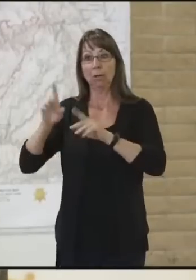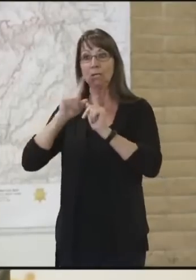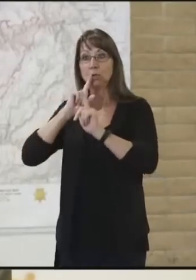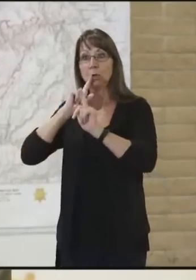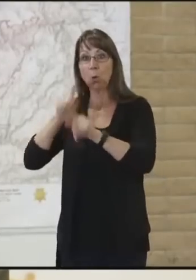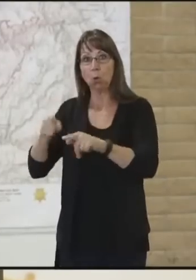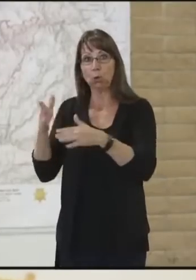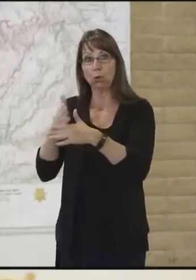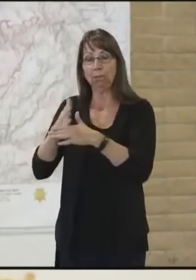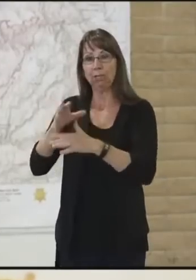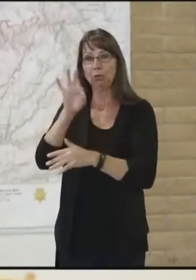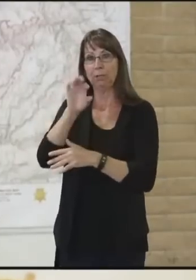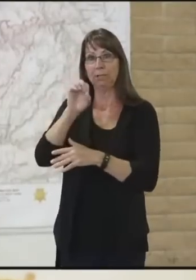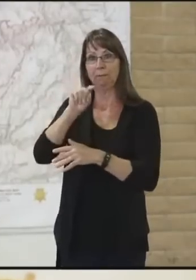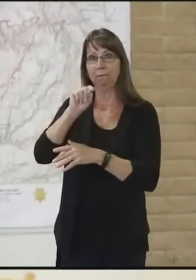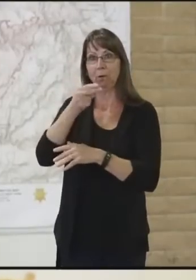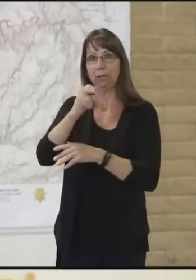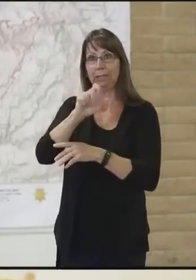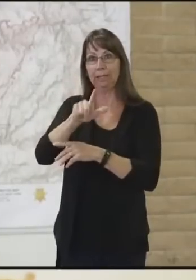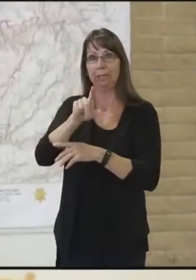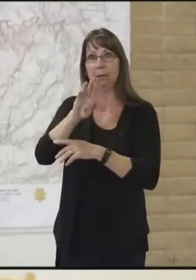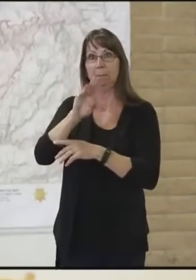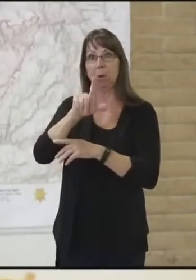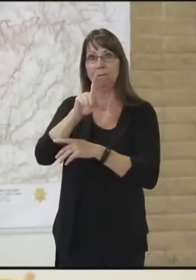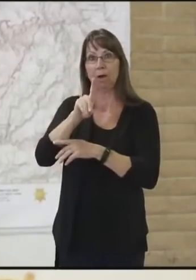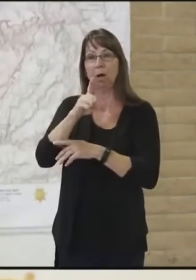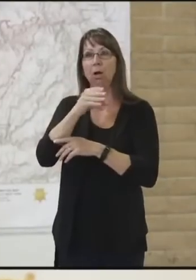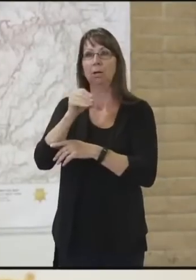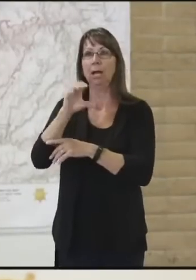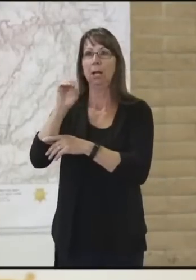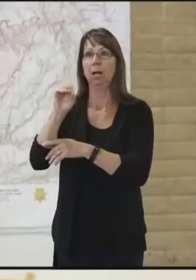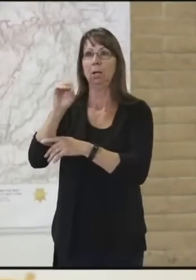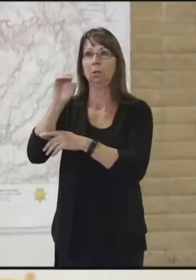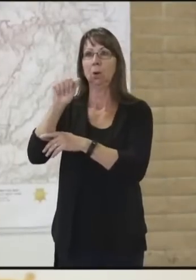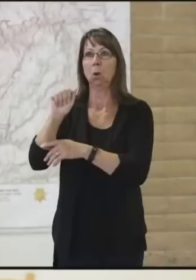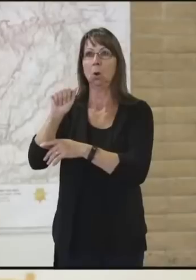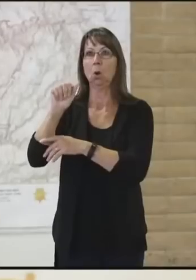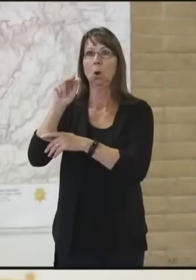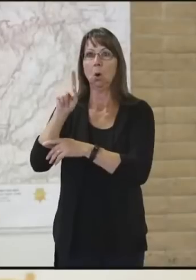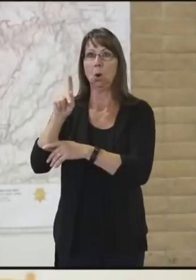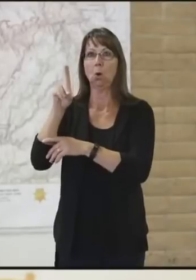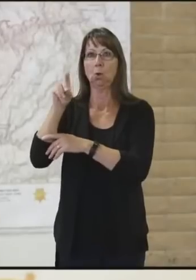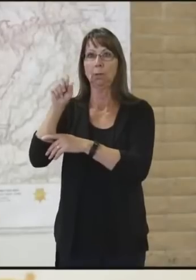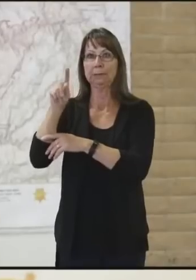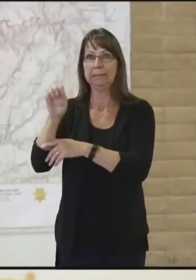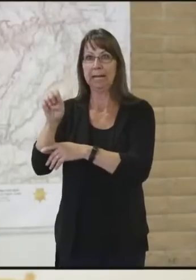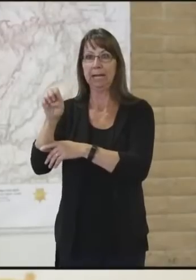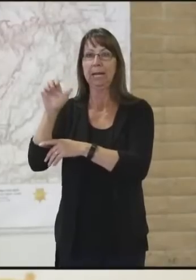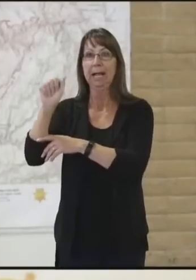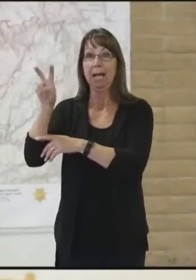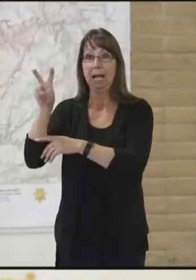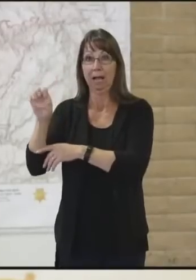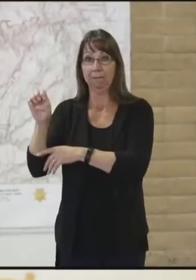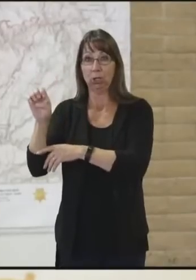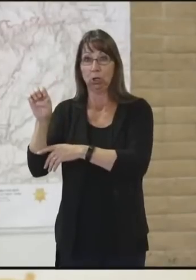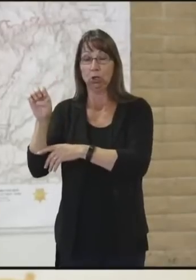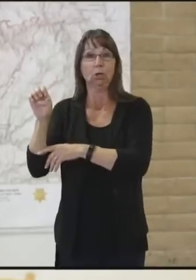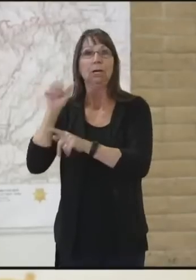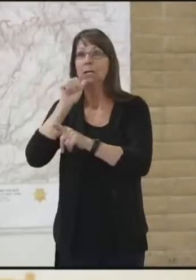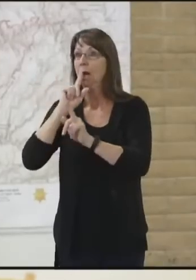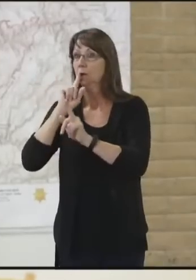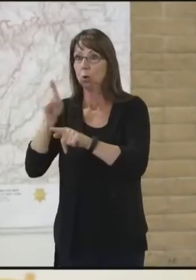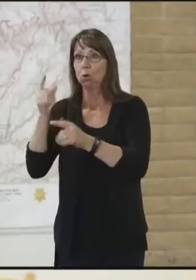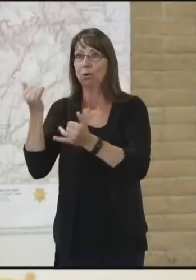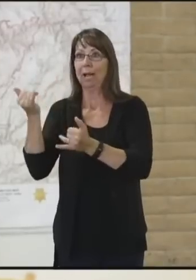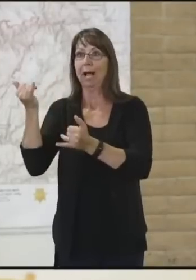Foothill Boulevard and Oakville Avenue in Orville has been reduced to an evacuation warning. Now, we